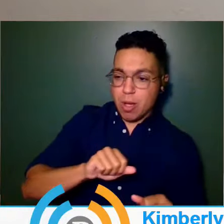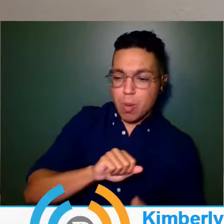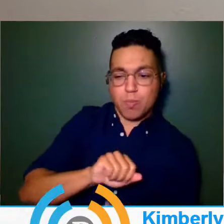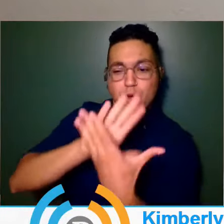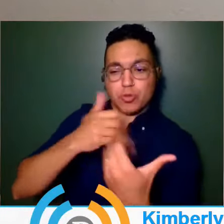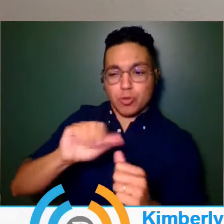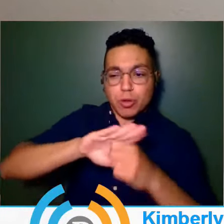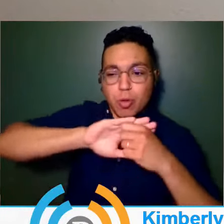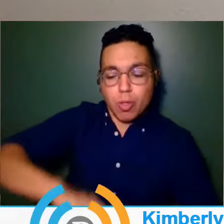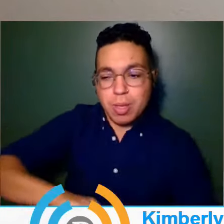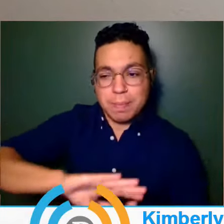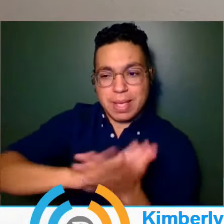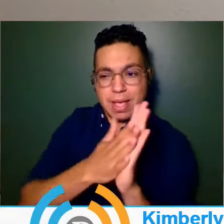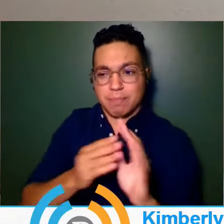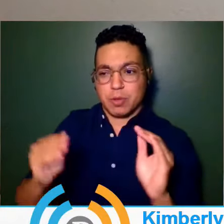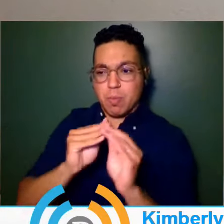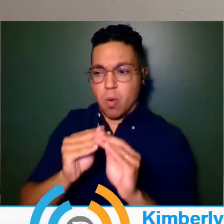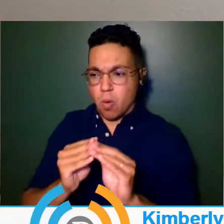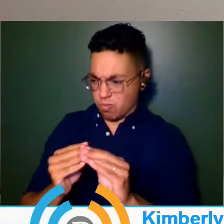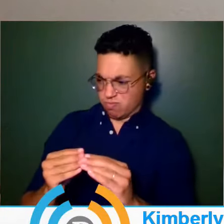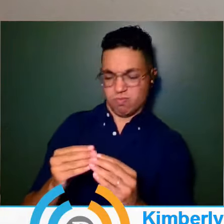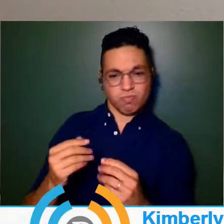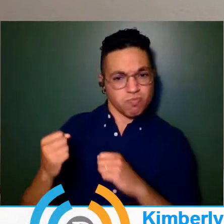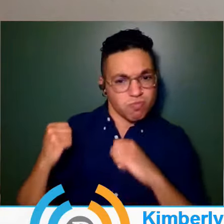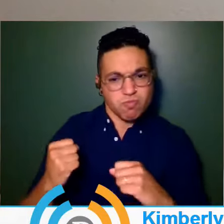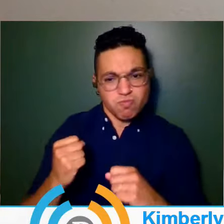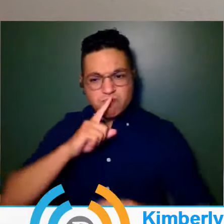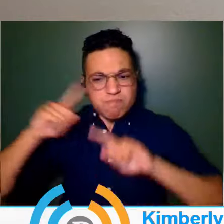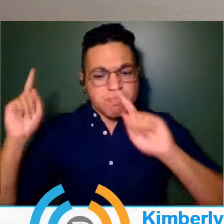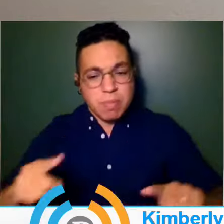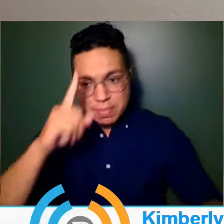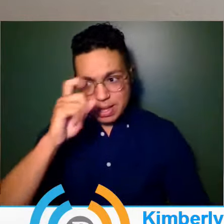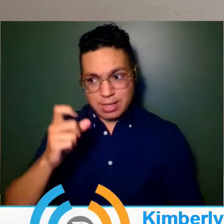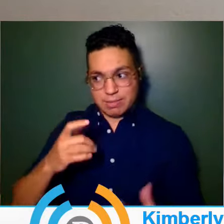efforts to be real impartial observers to what's going